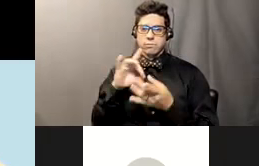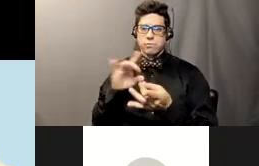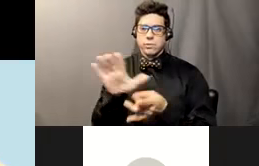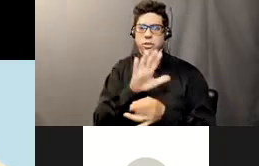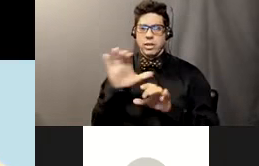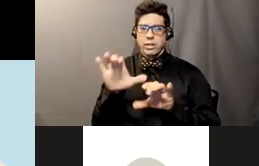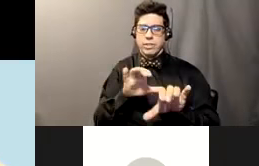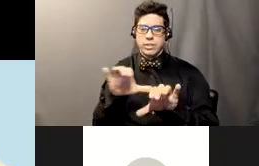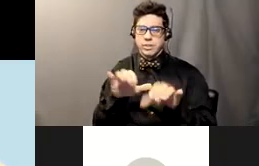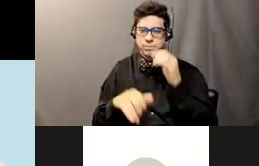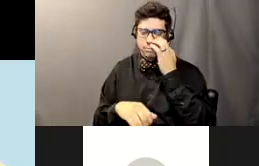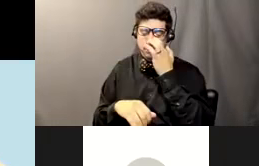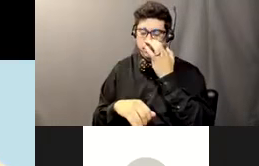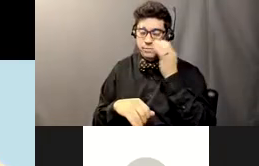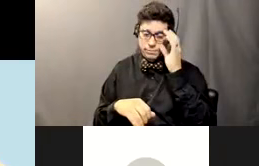proposed.